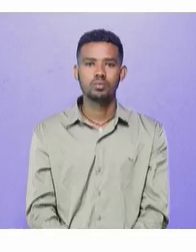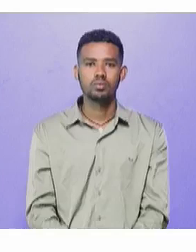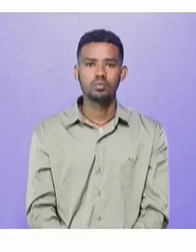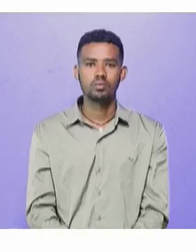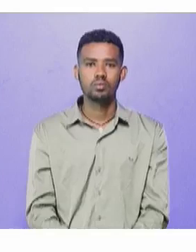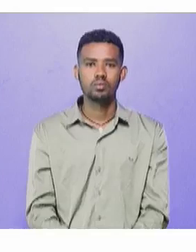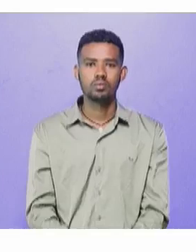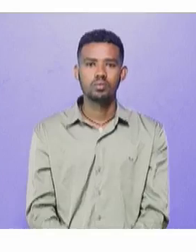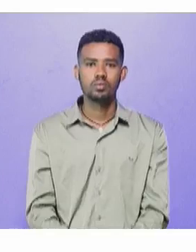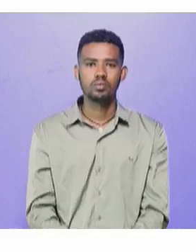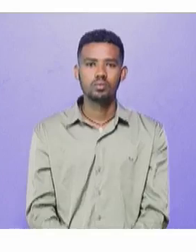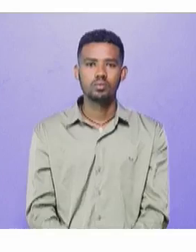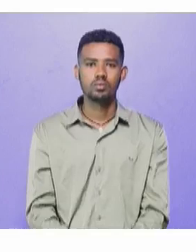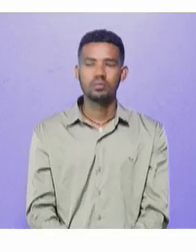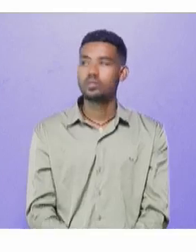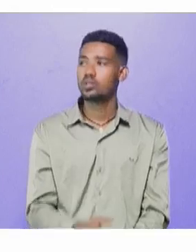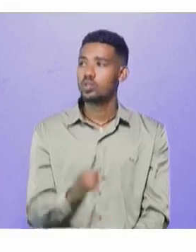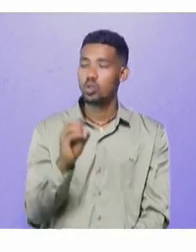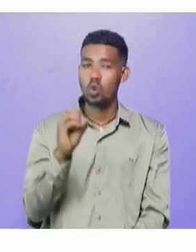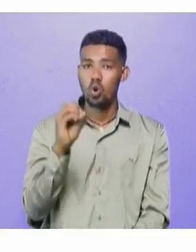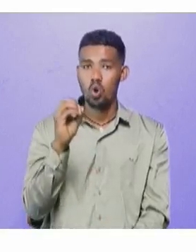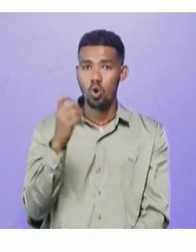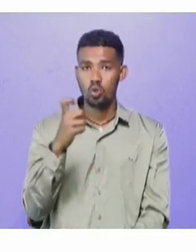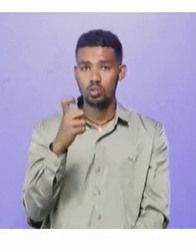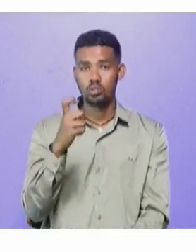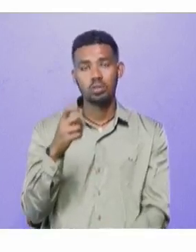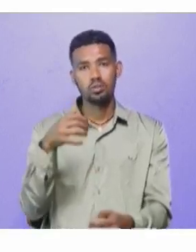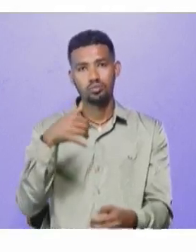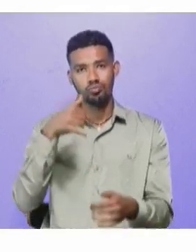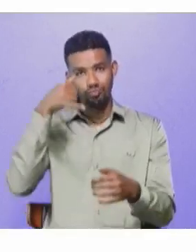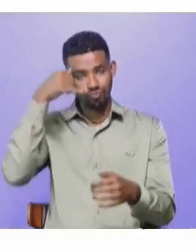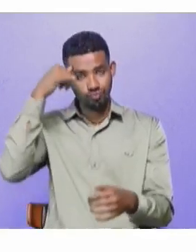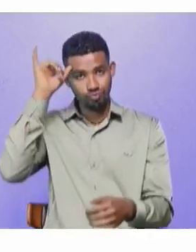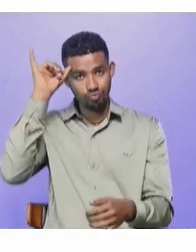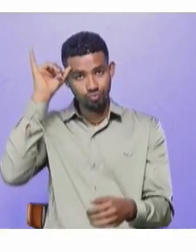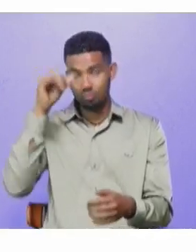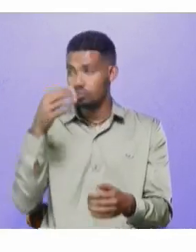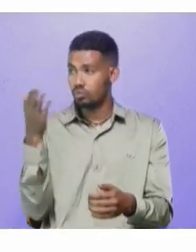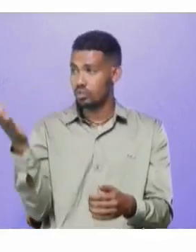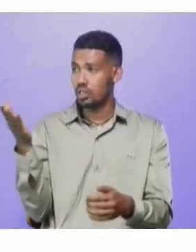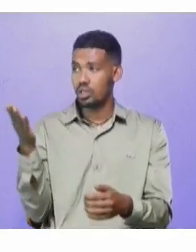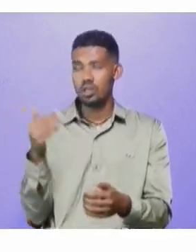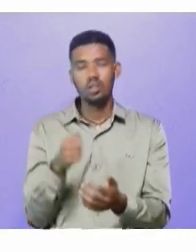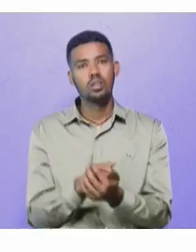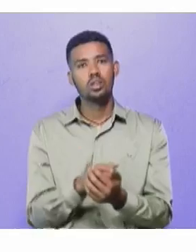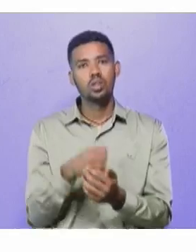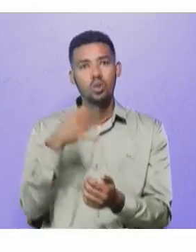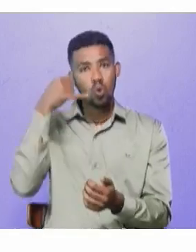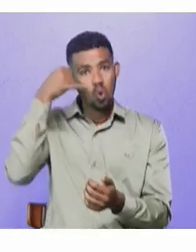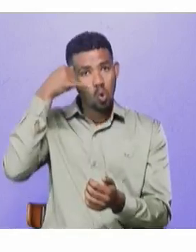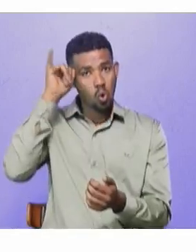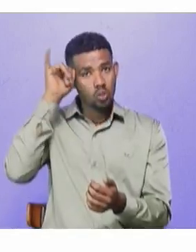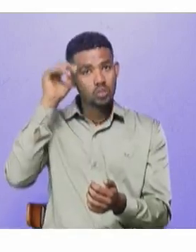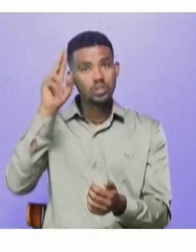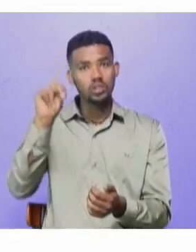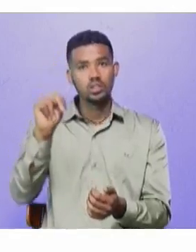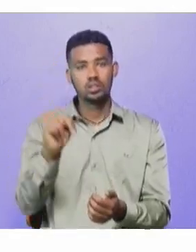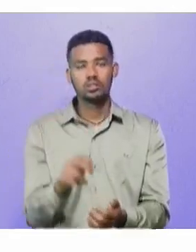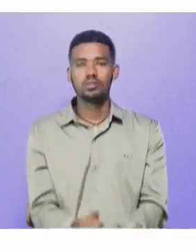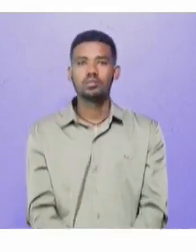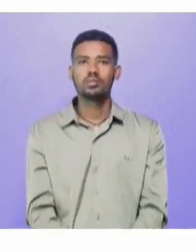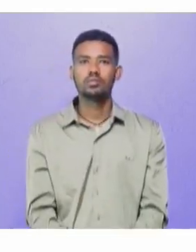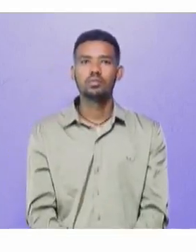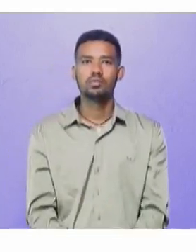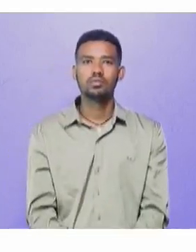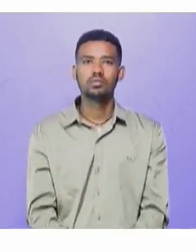ox, one ox, and this one, oxen, oxen.